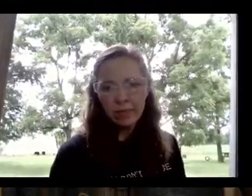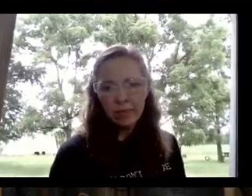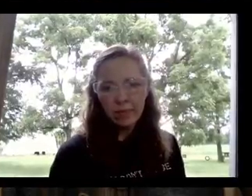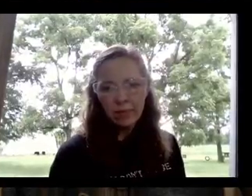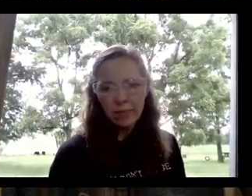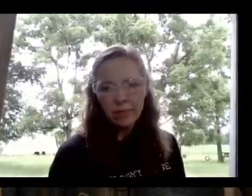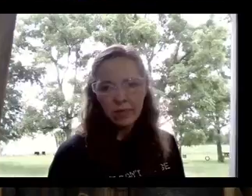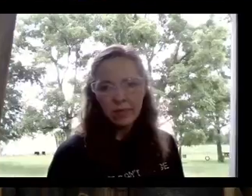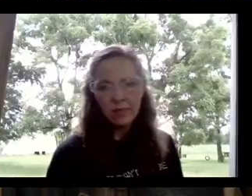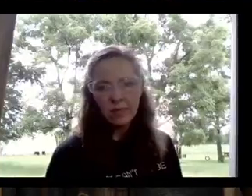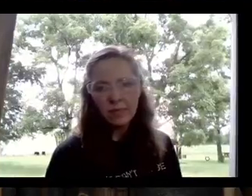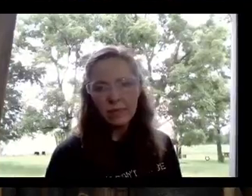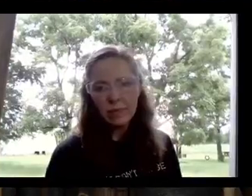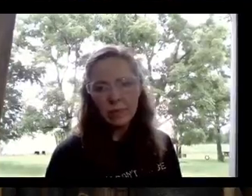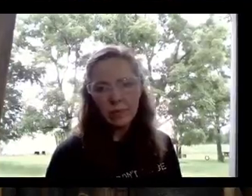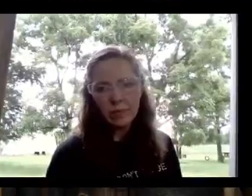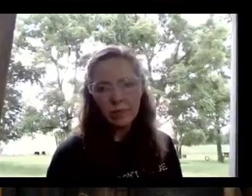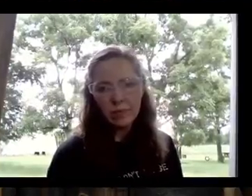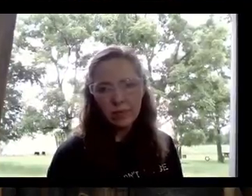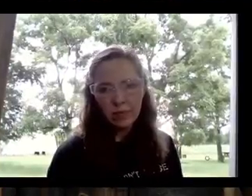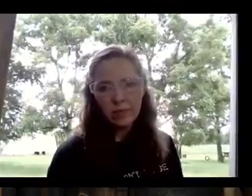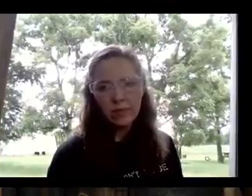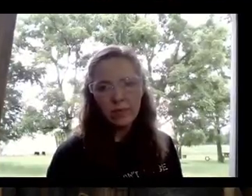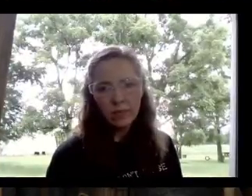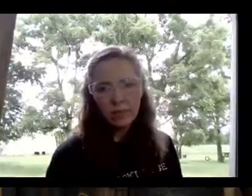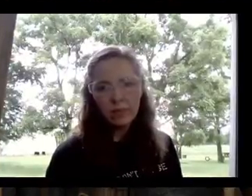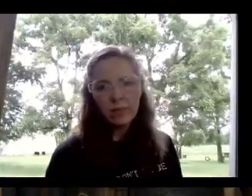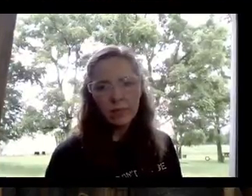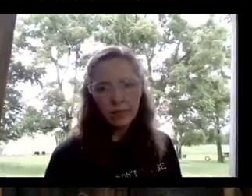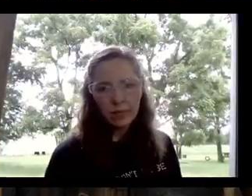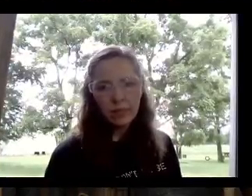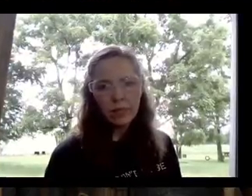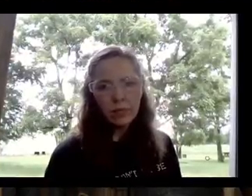And what style of hammering are you doing?